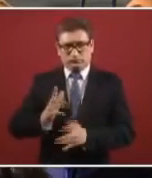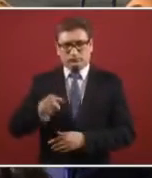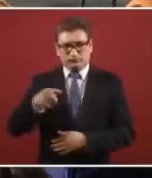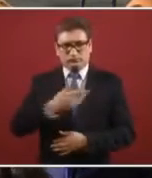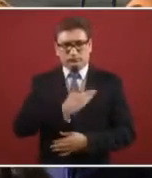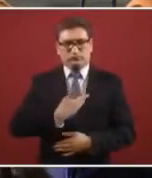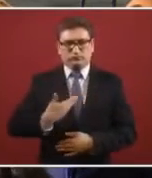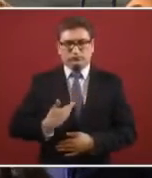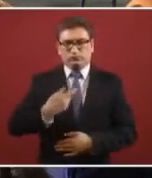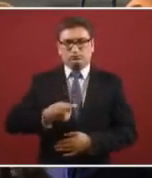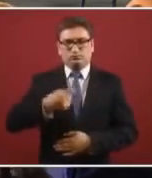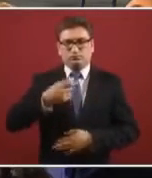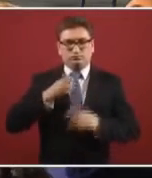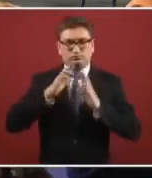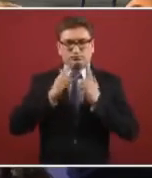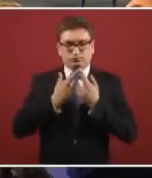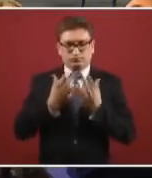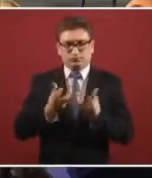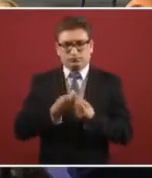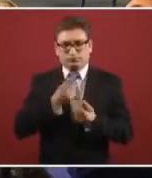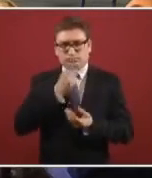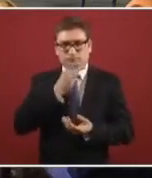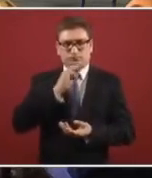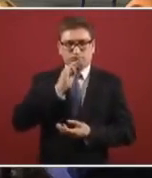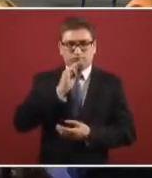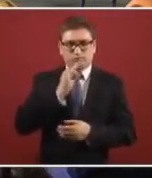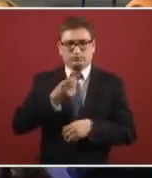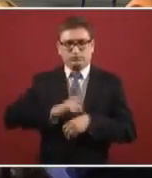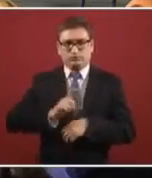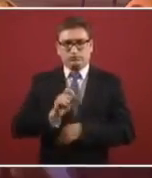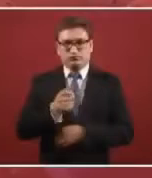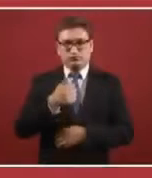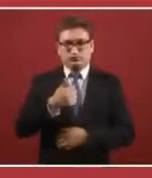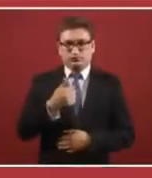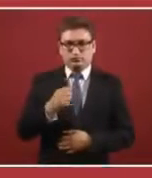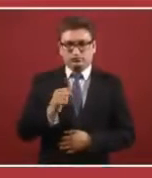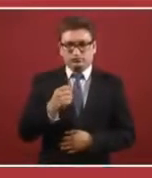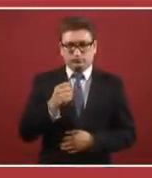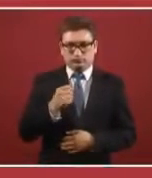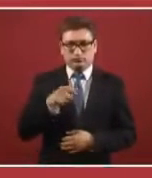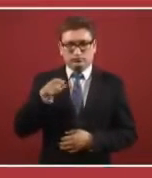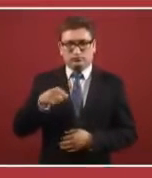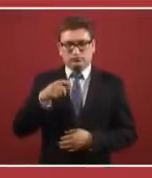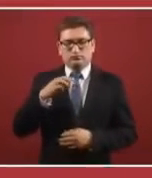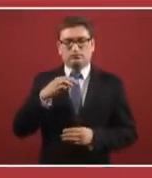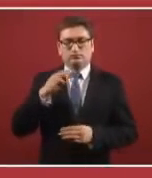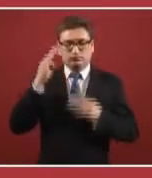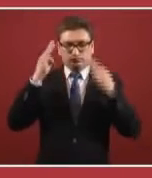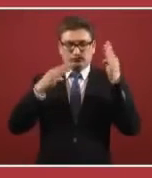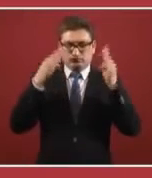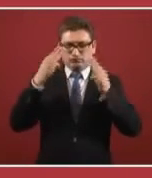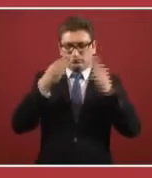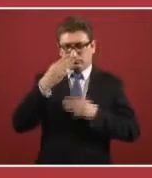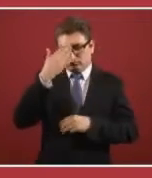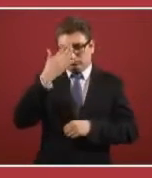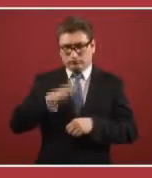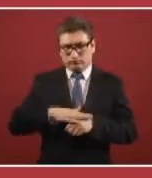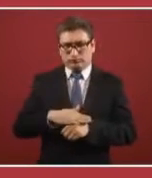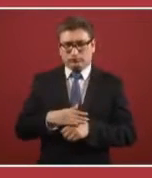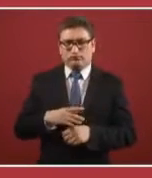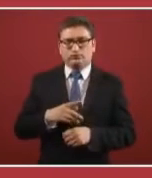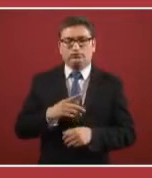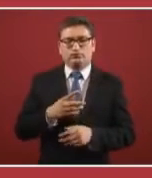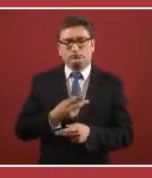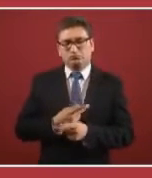this is where the president met the 26th of